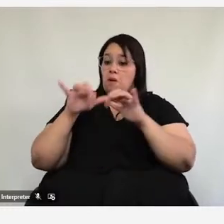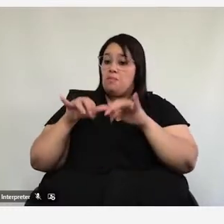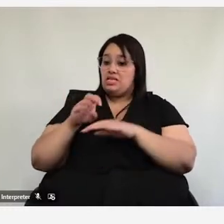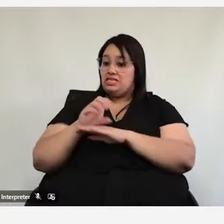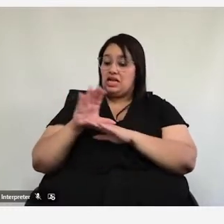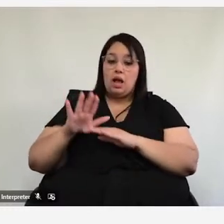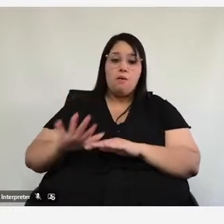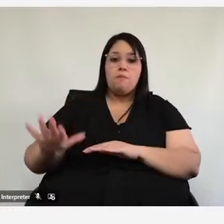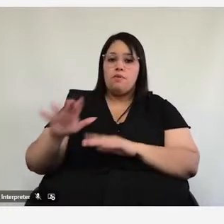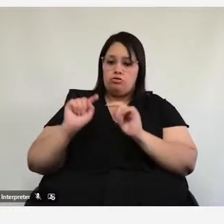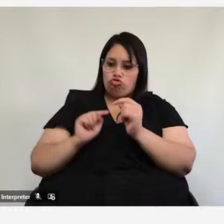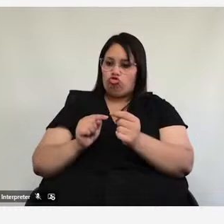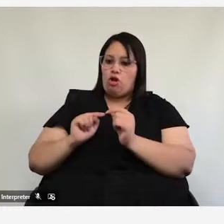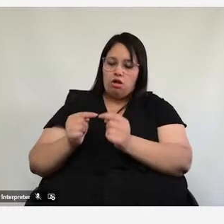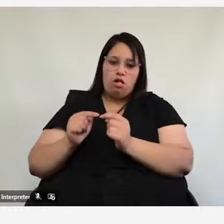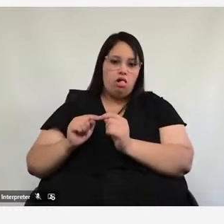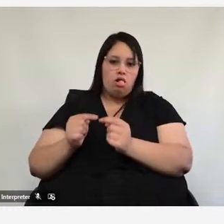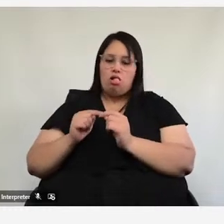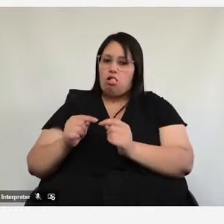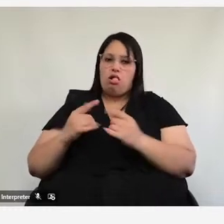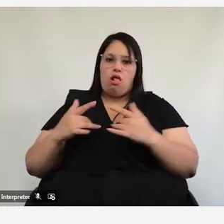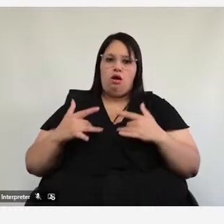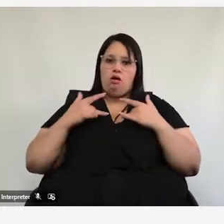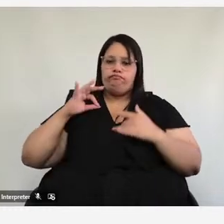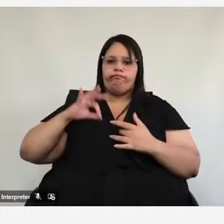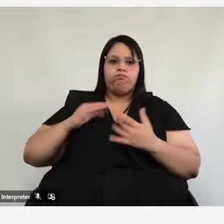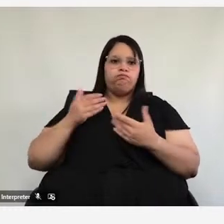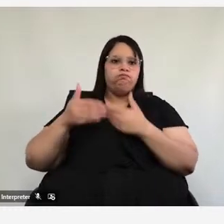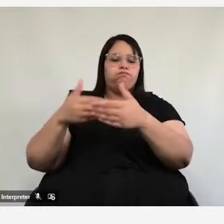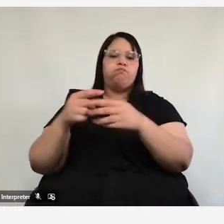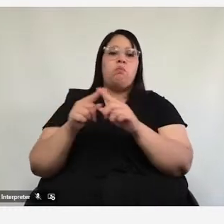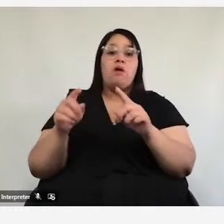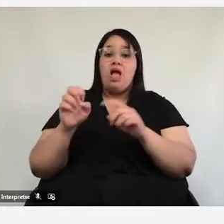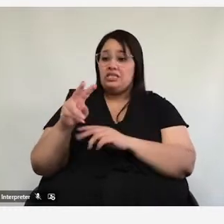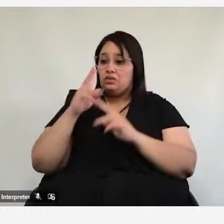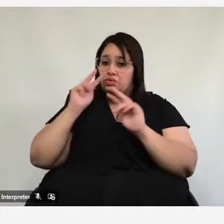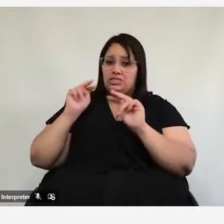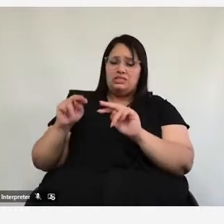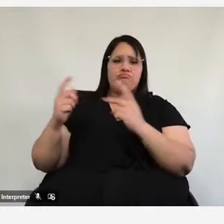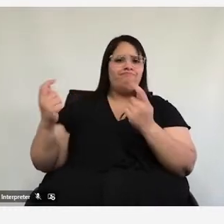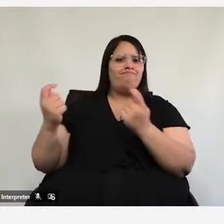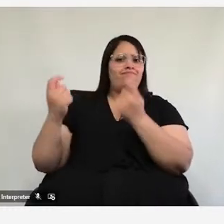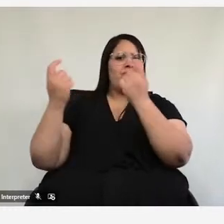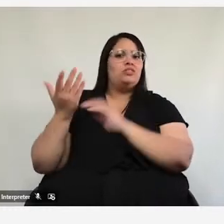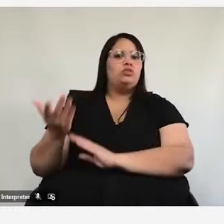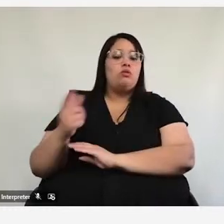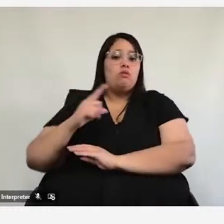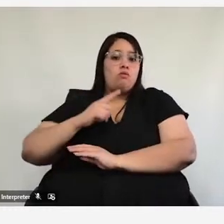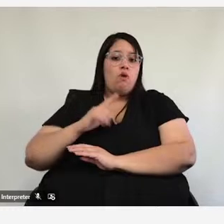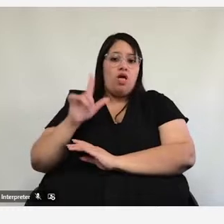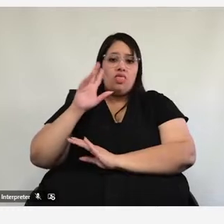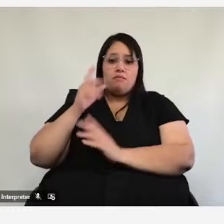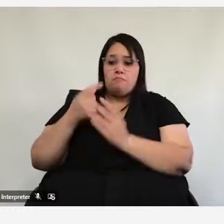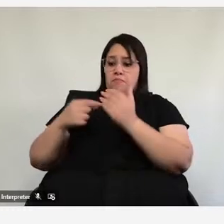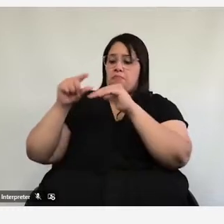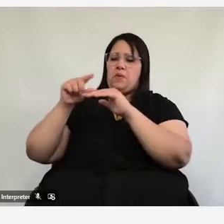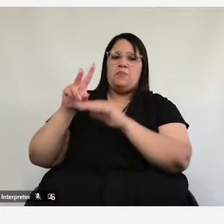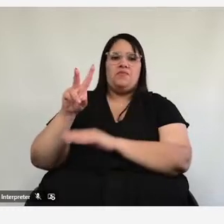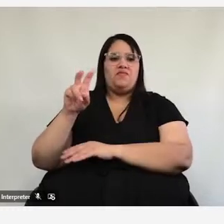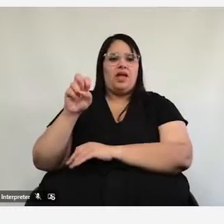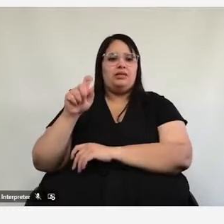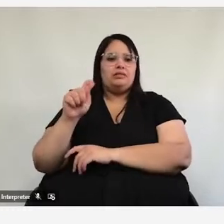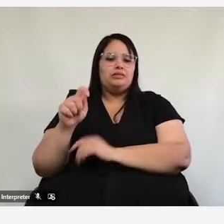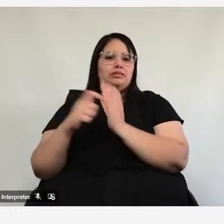Cape are struggling to make ends meet. But what do we see from the ANC? Celebrations, because they managed to increase VAT.